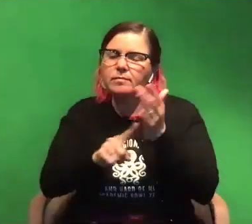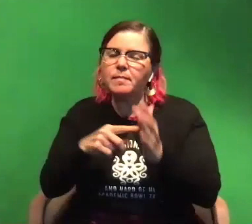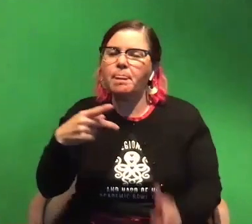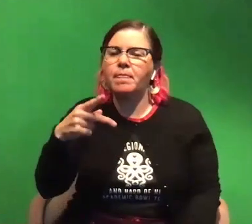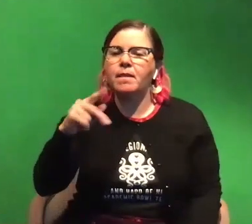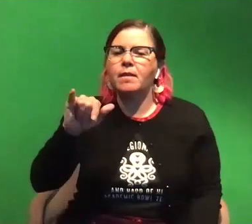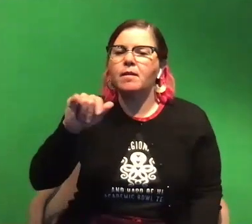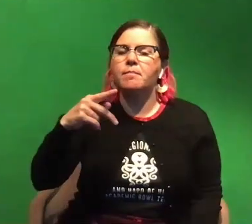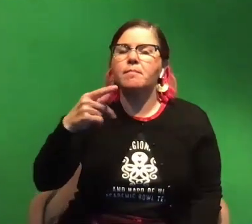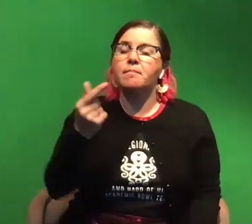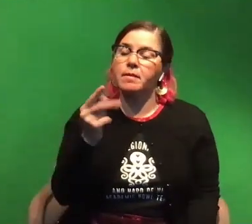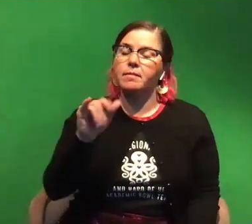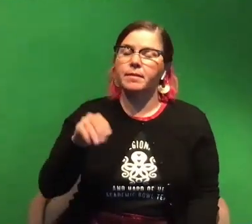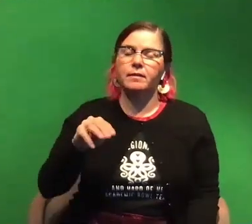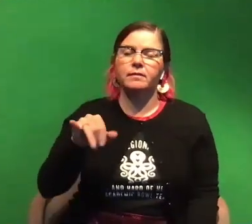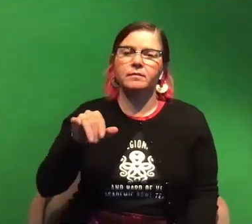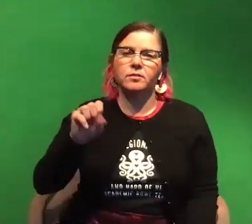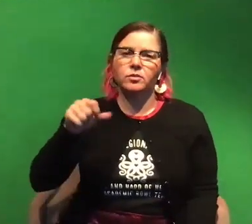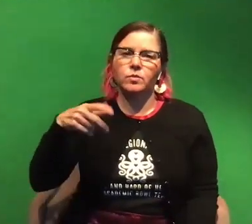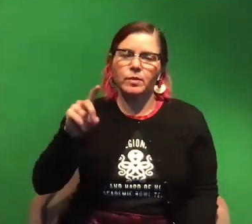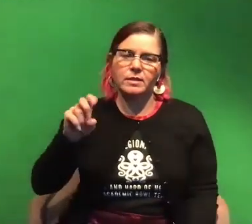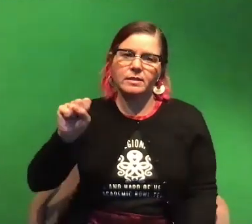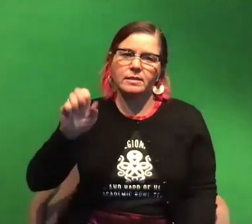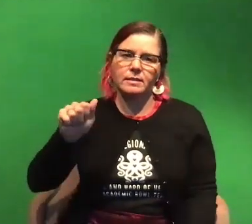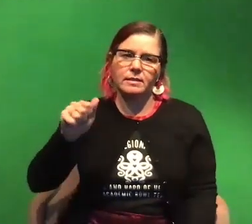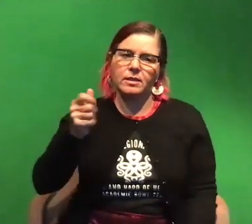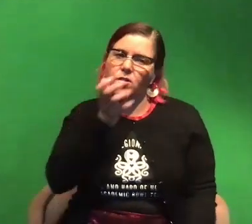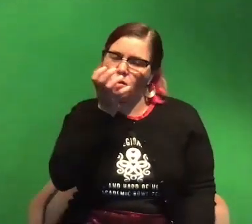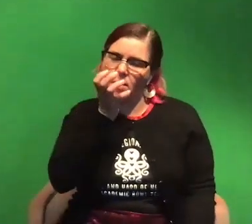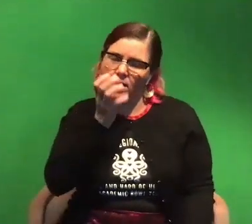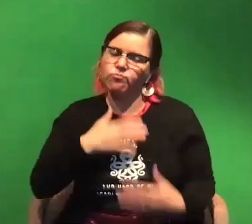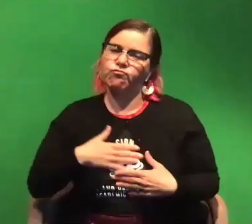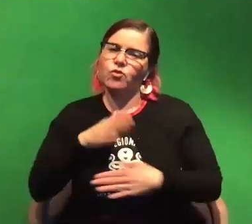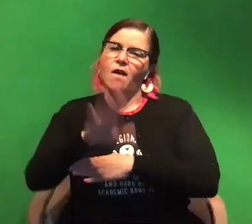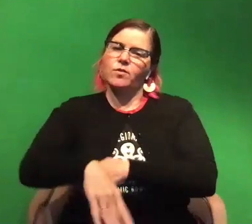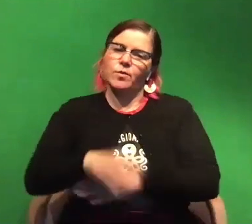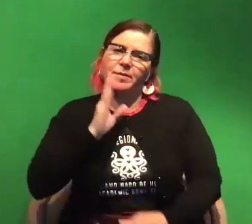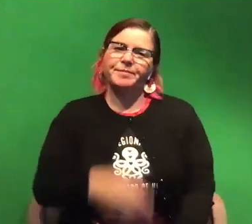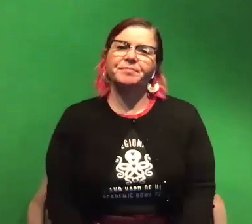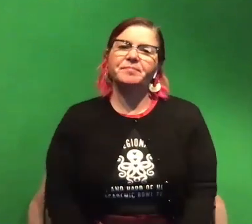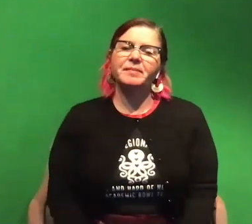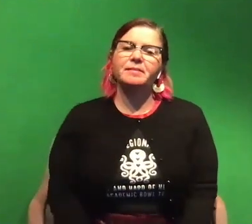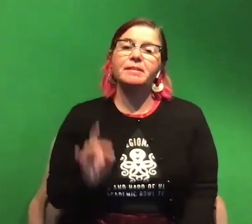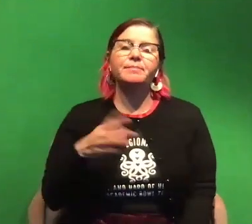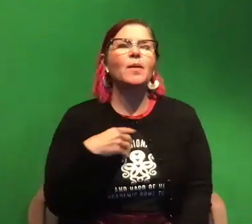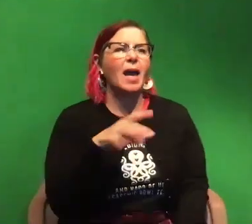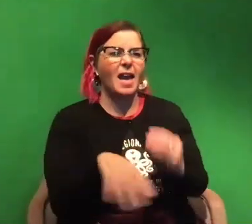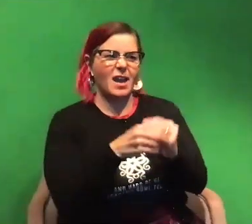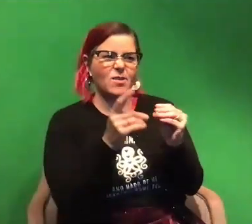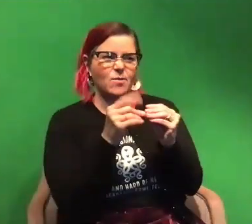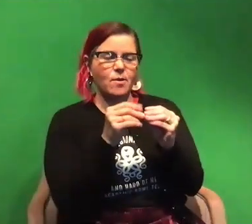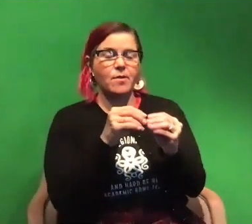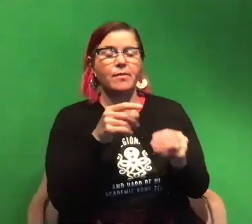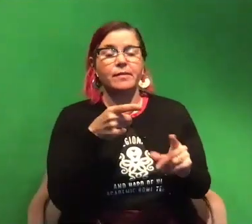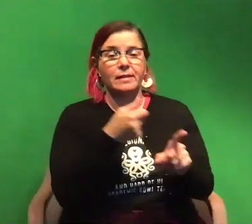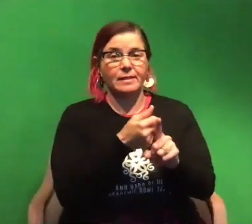squid seagrass on YouTube, and it's going to be a good afternoon for you. That's my mind. Can I add one thing onto that too? So the pygmy squid, another